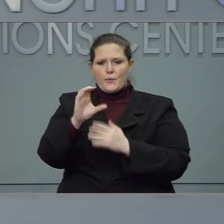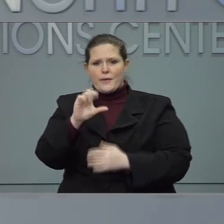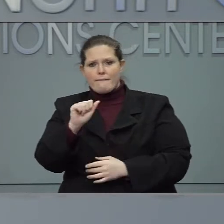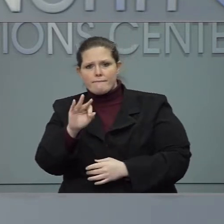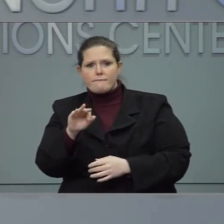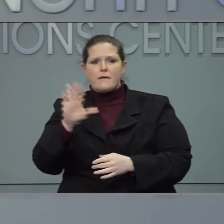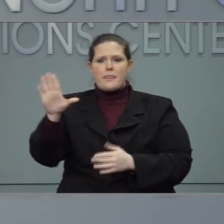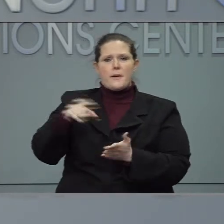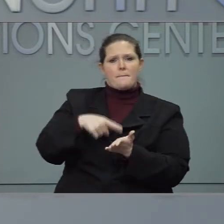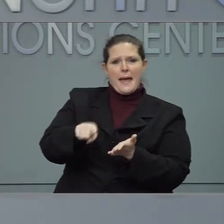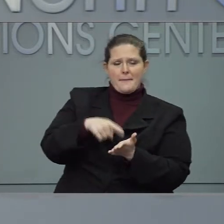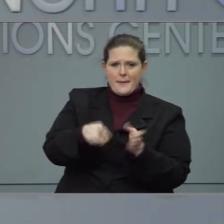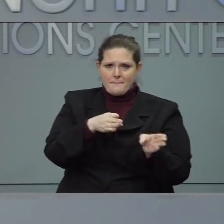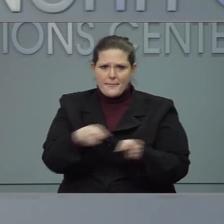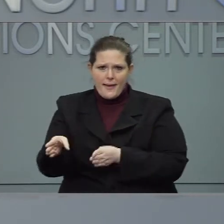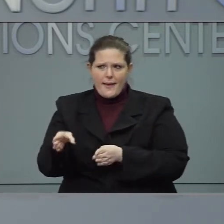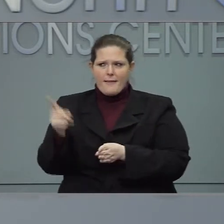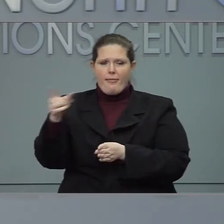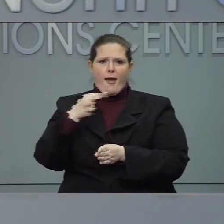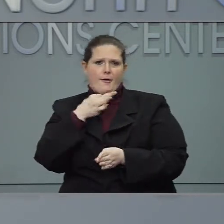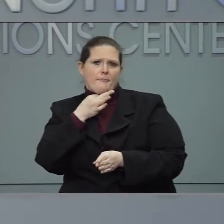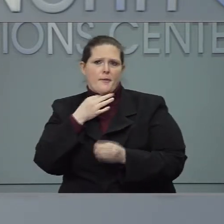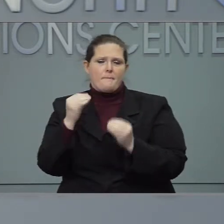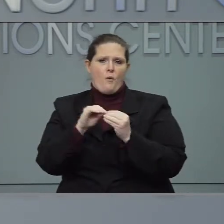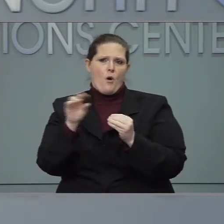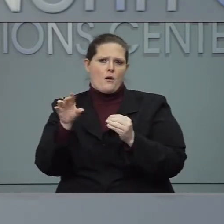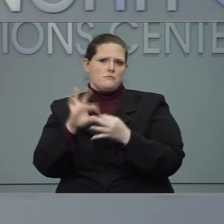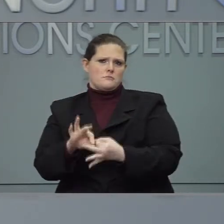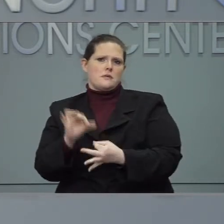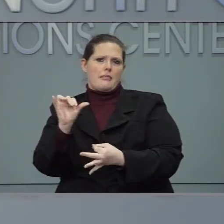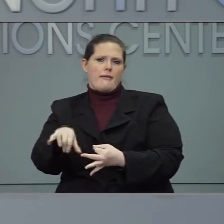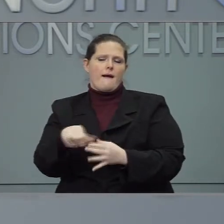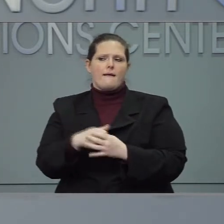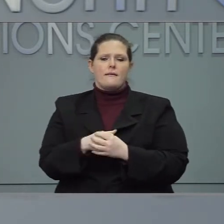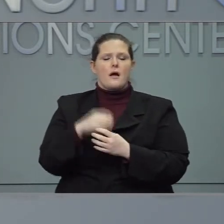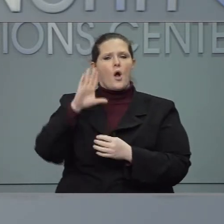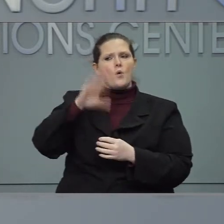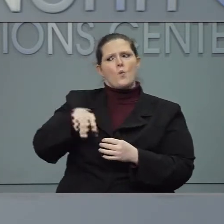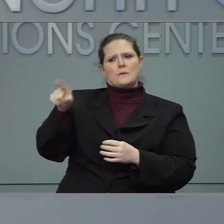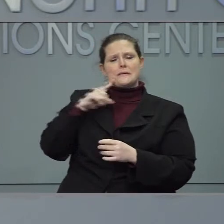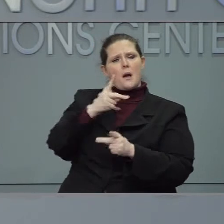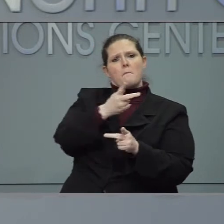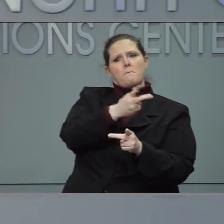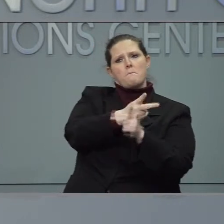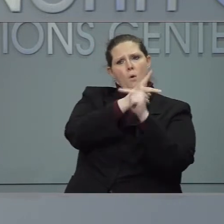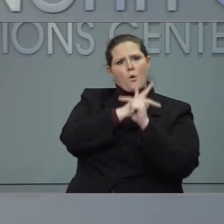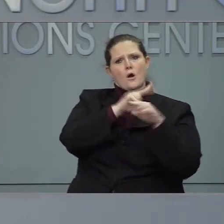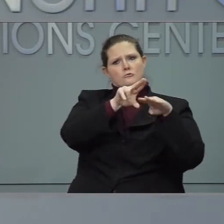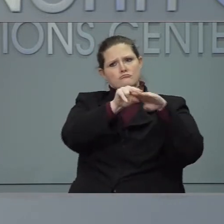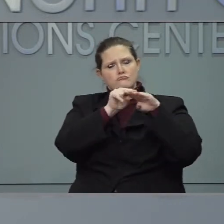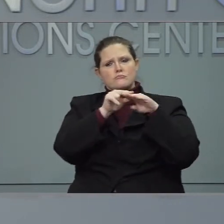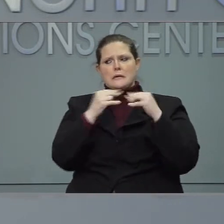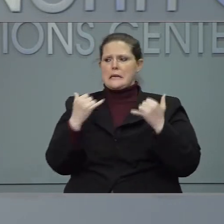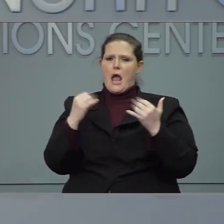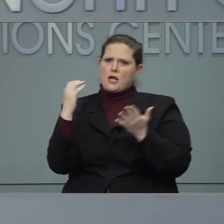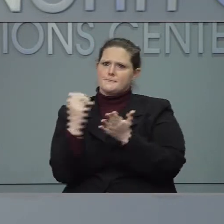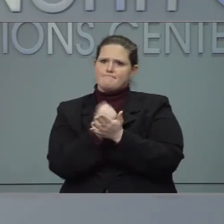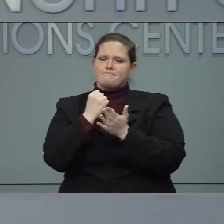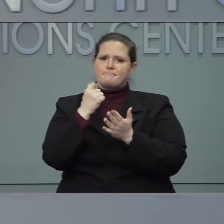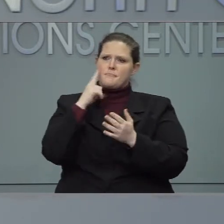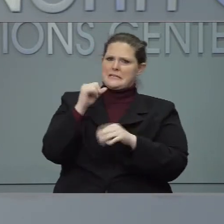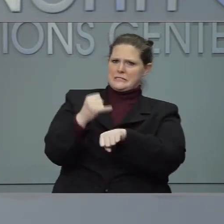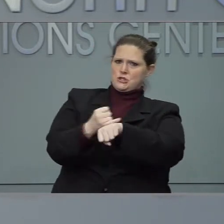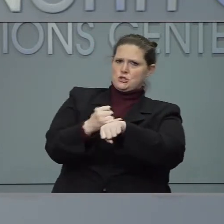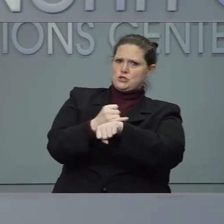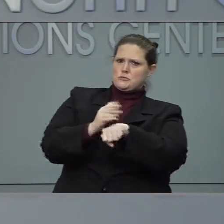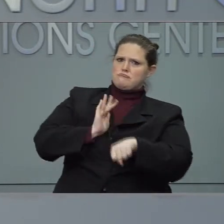pay-go plan, and why do you, I know that you think that borrowing is at a good time right now because of low rates, but it